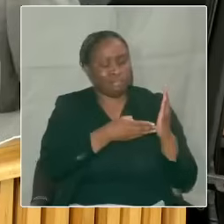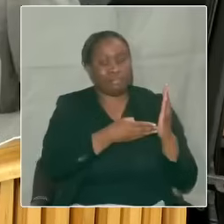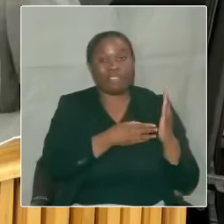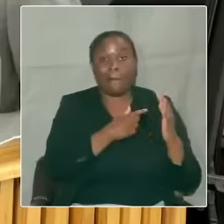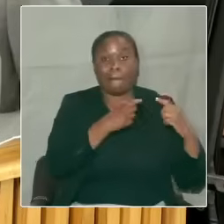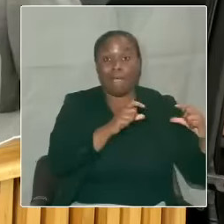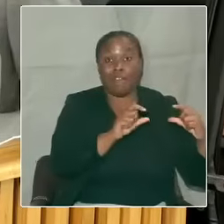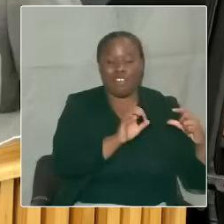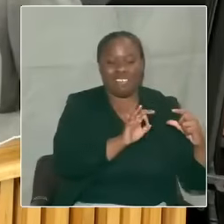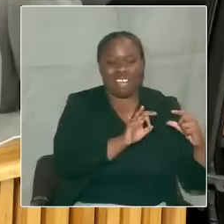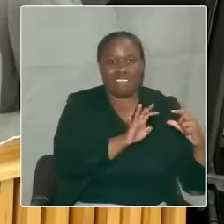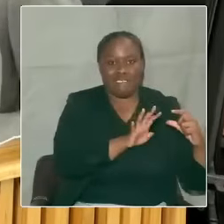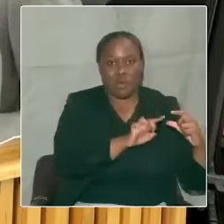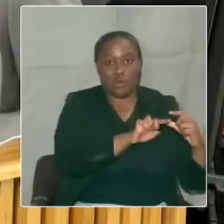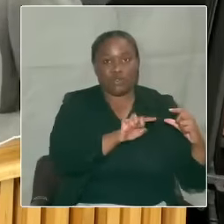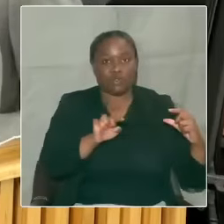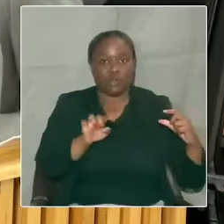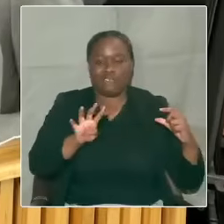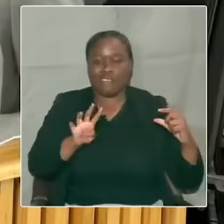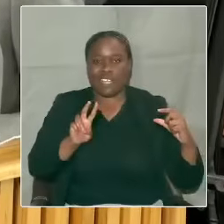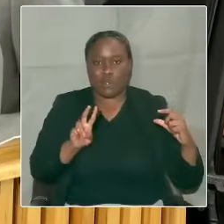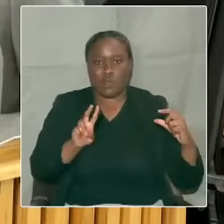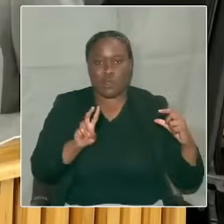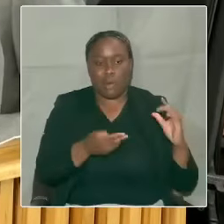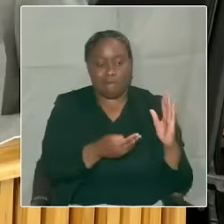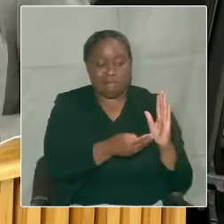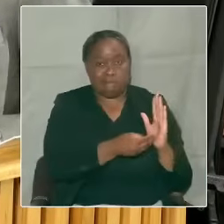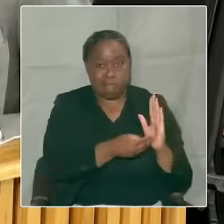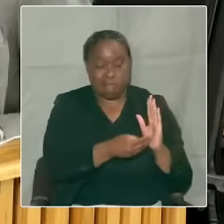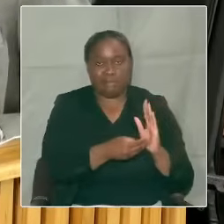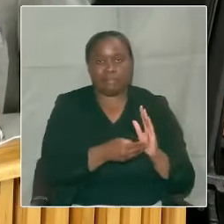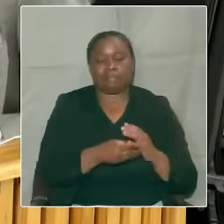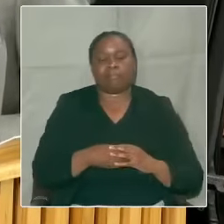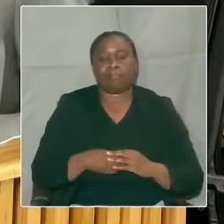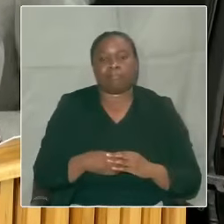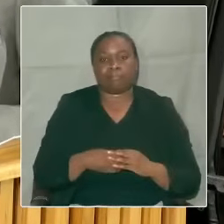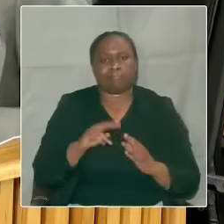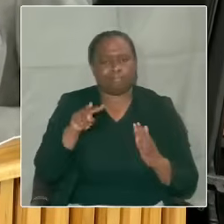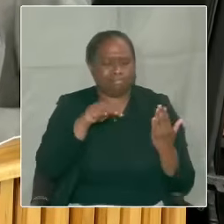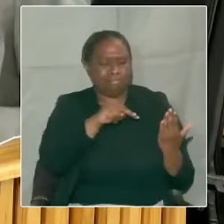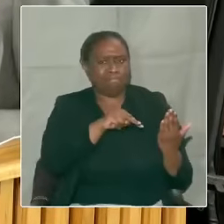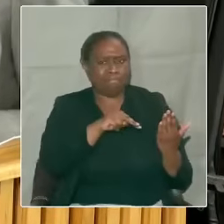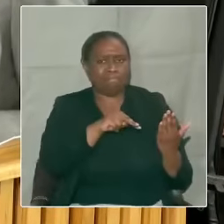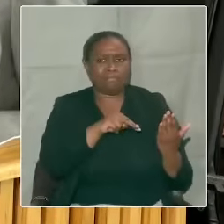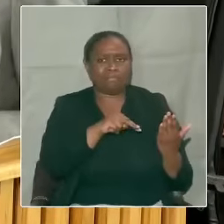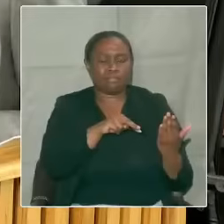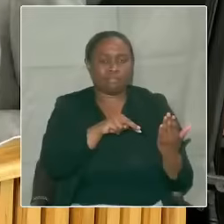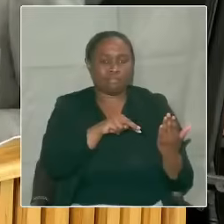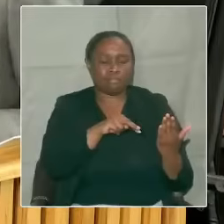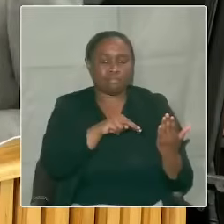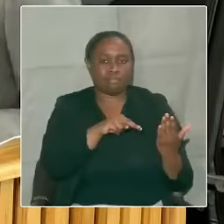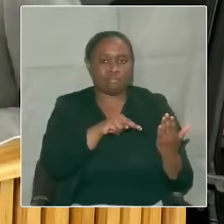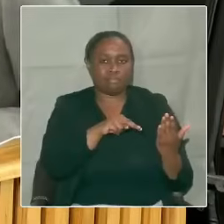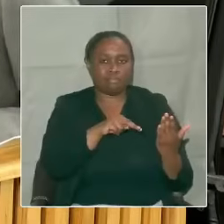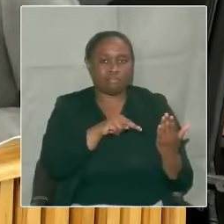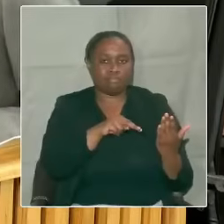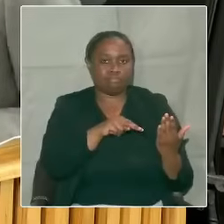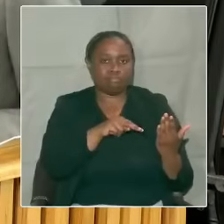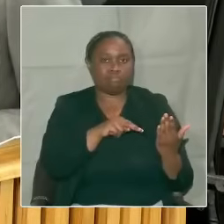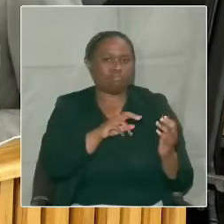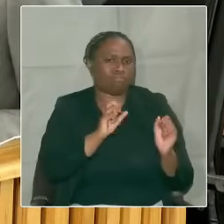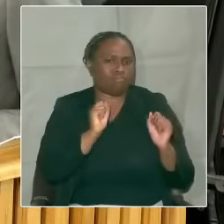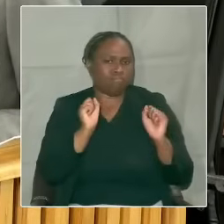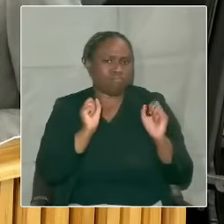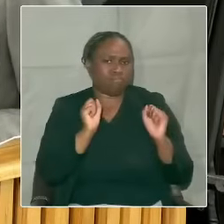34 to 42 of your statement. If I can just ask you to take the